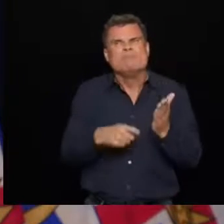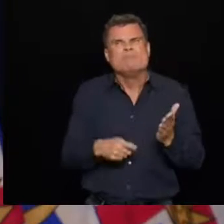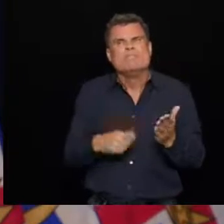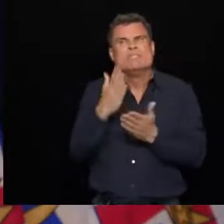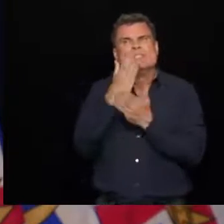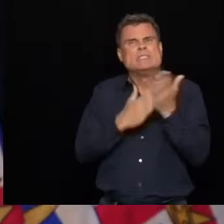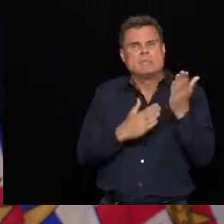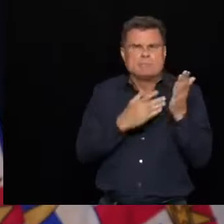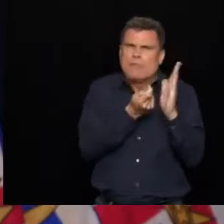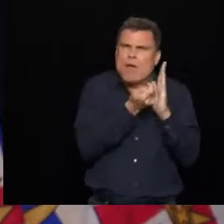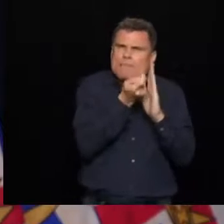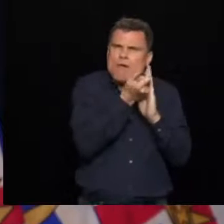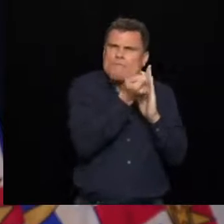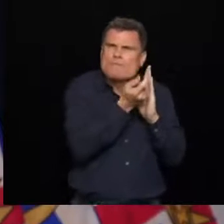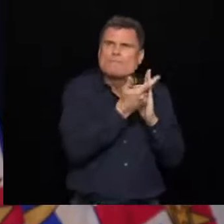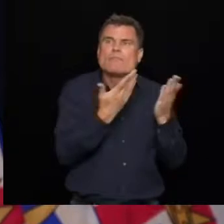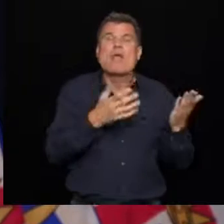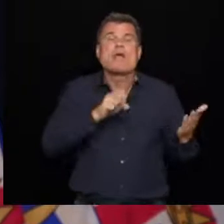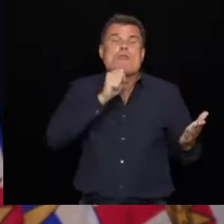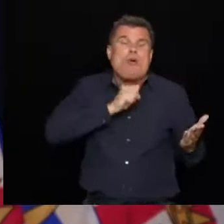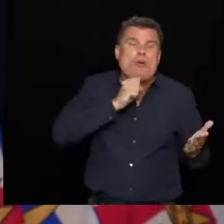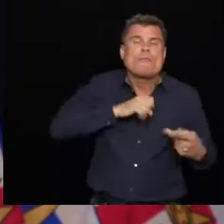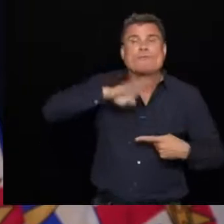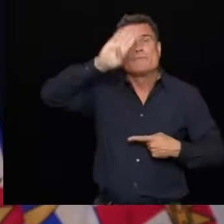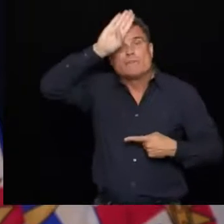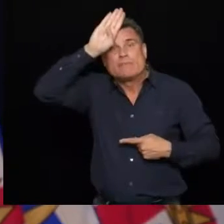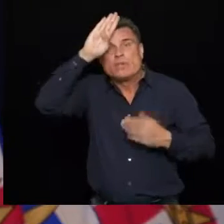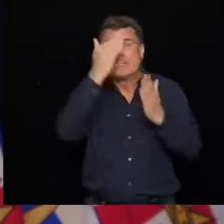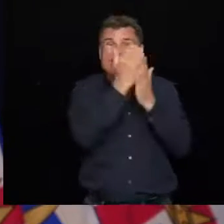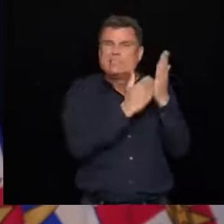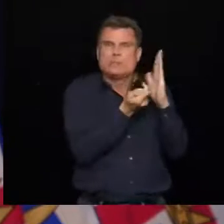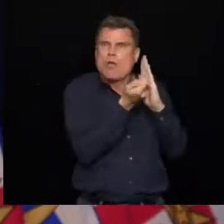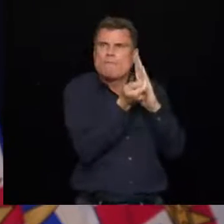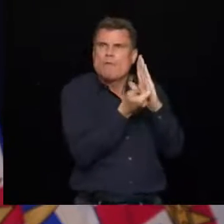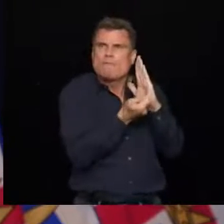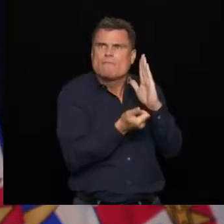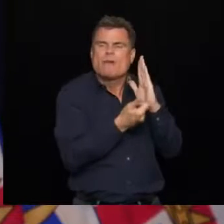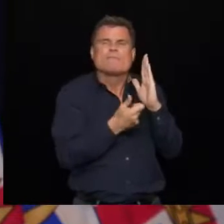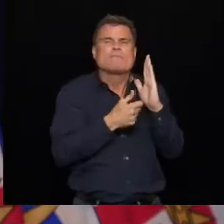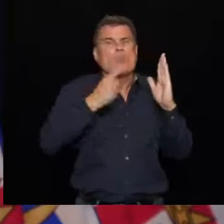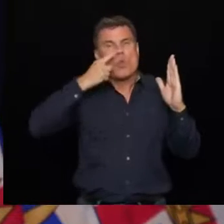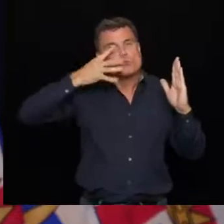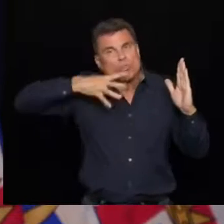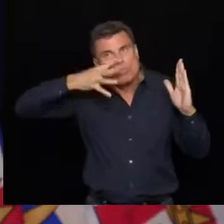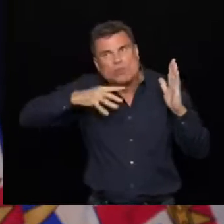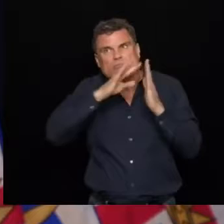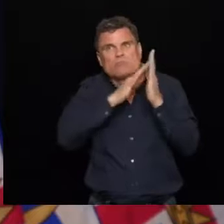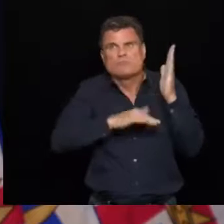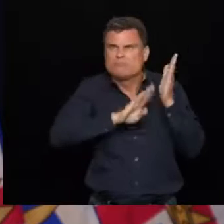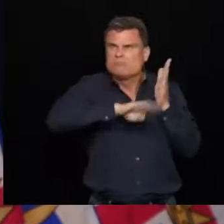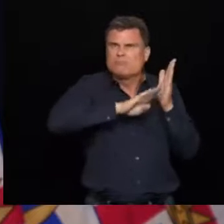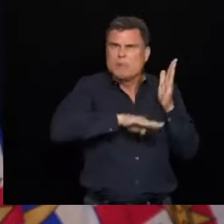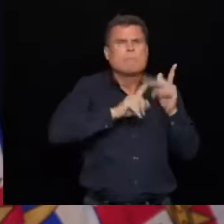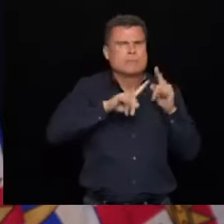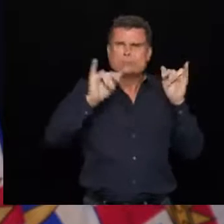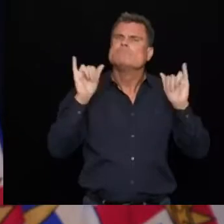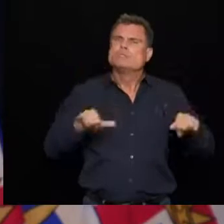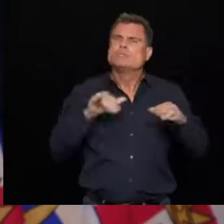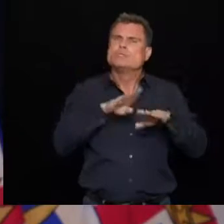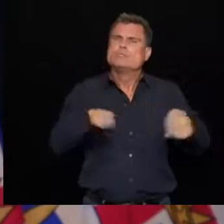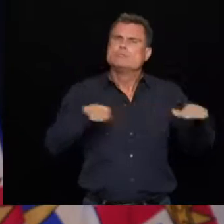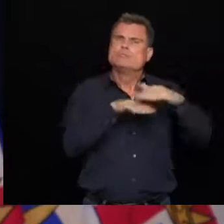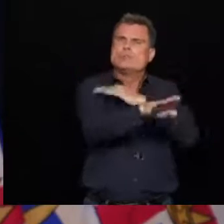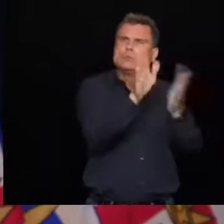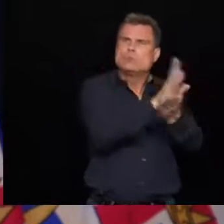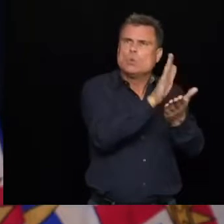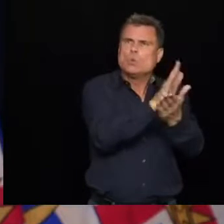has a sore throat, a headache, fatigue, or a runny nose, they should still or could still go to school. Doesn't that go against everything we've been told for the